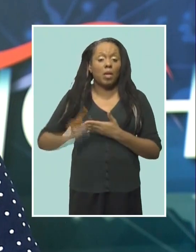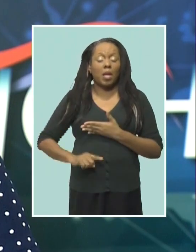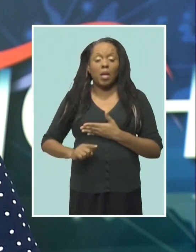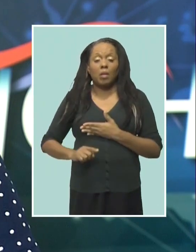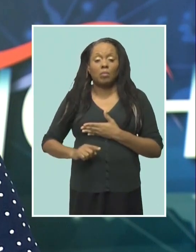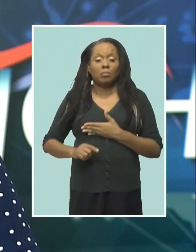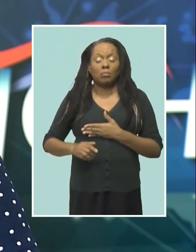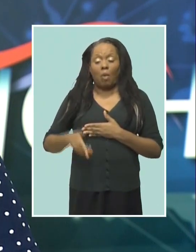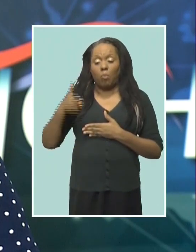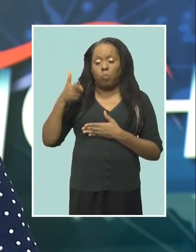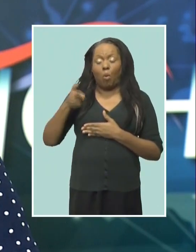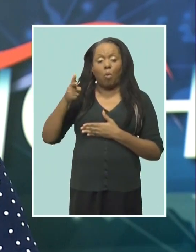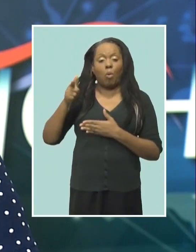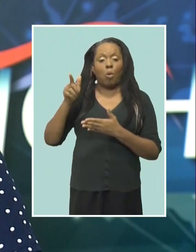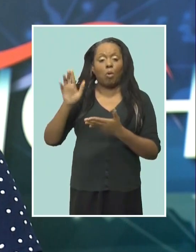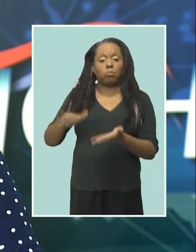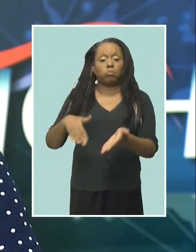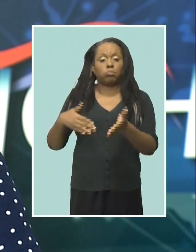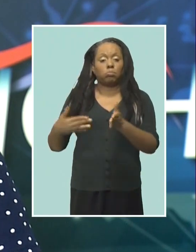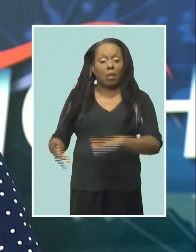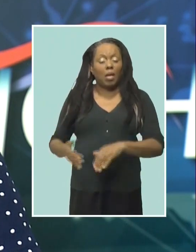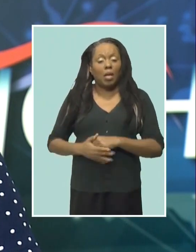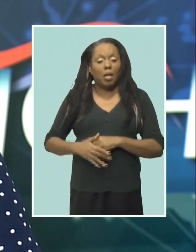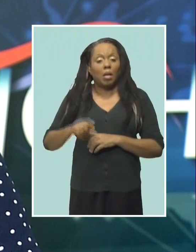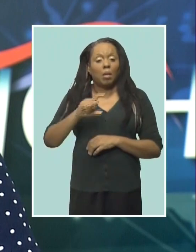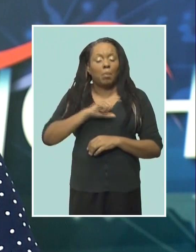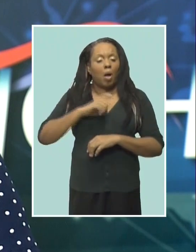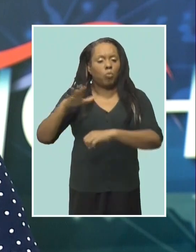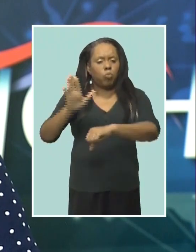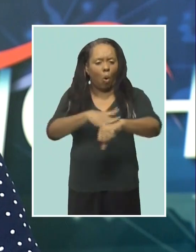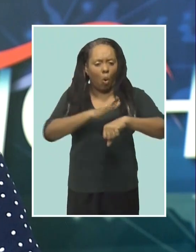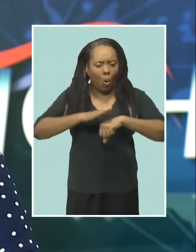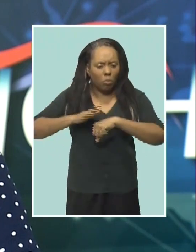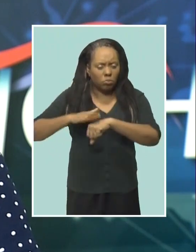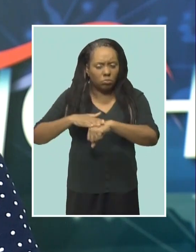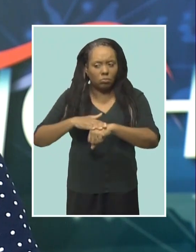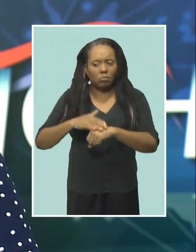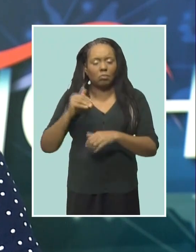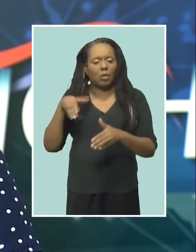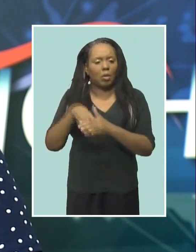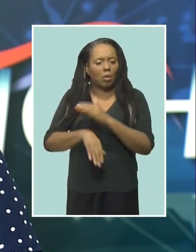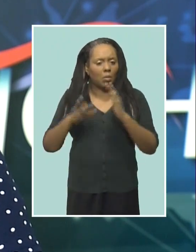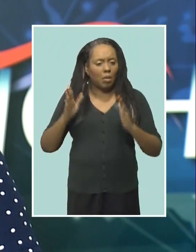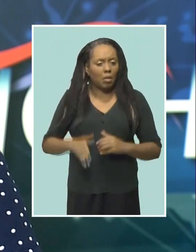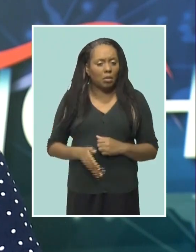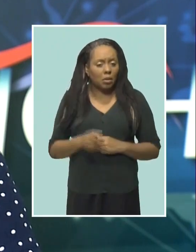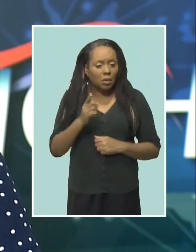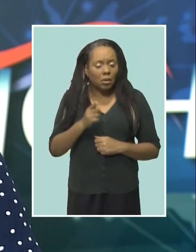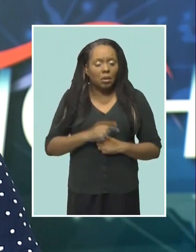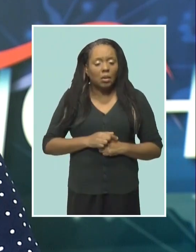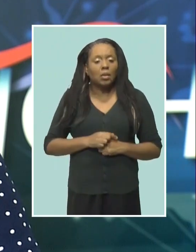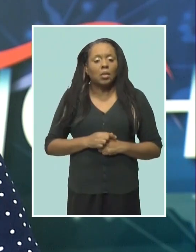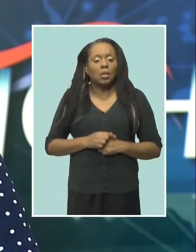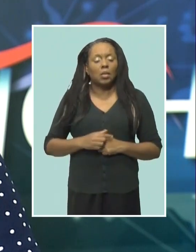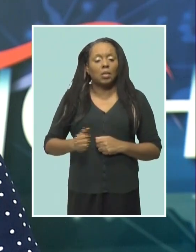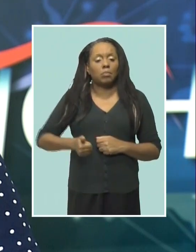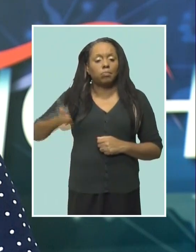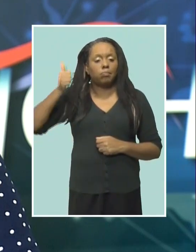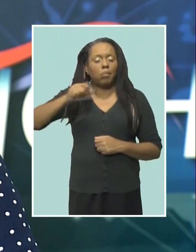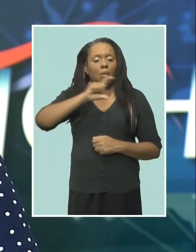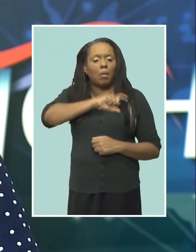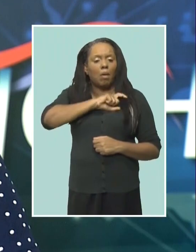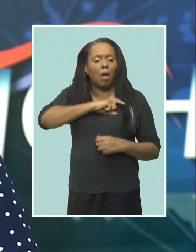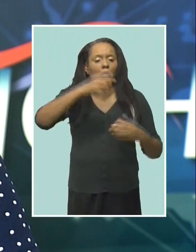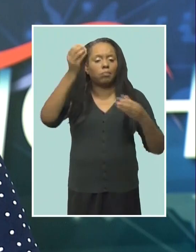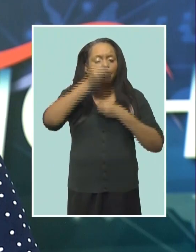the Barbados Police Service is sending a strong warning to gunmen and other criminals. The acting commissioner of police conveyed the